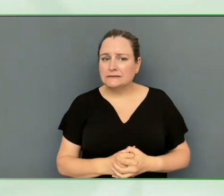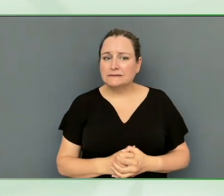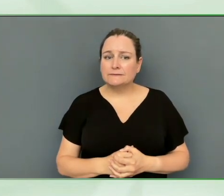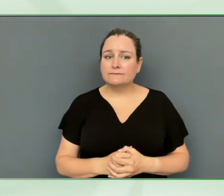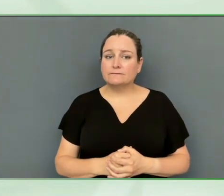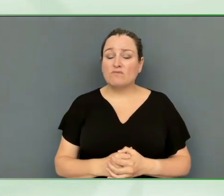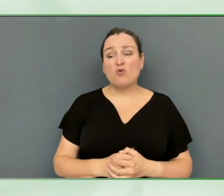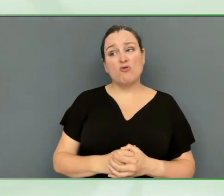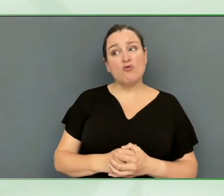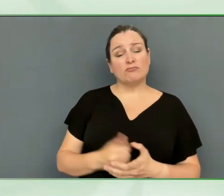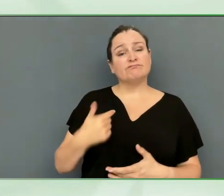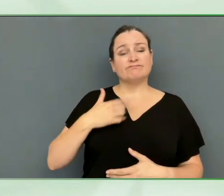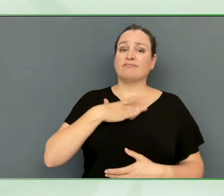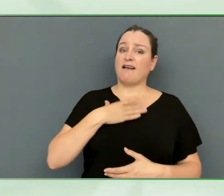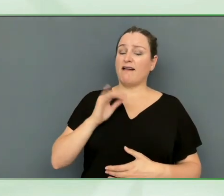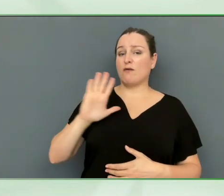question, because you